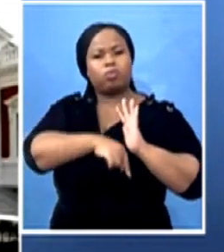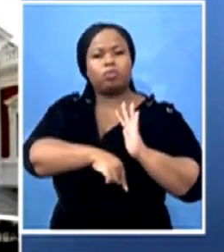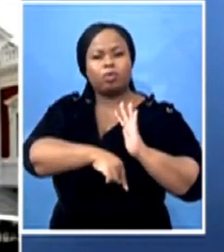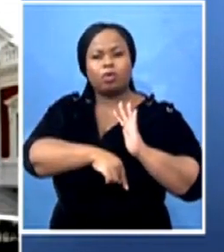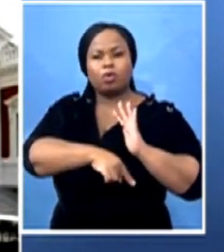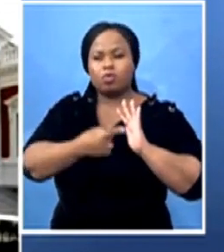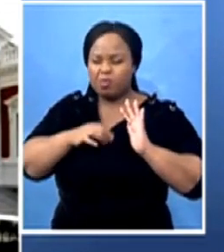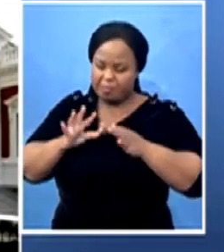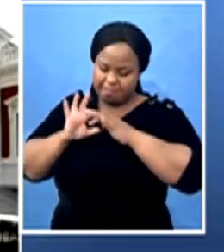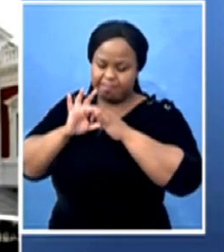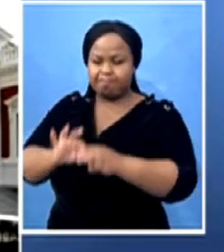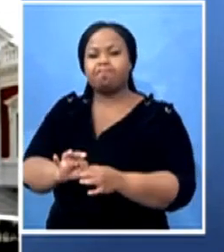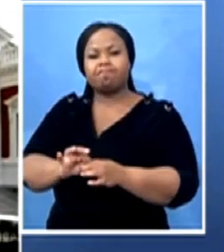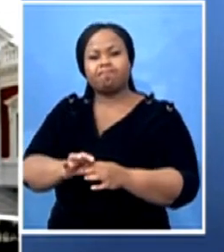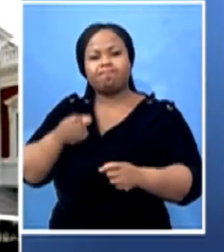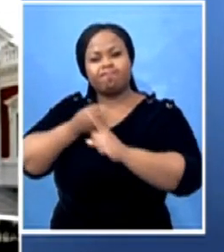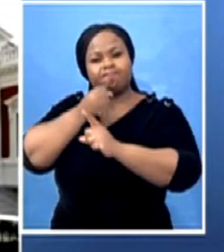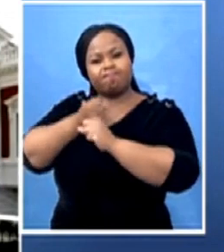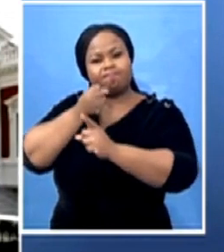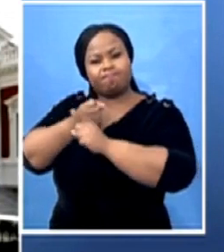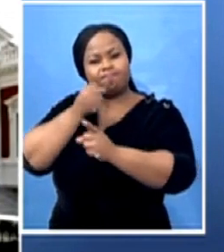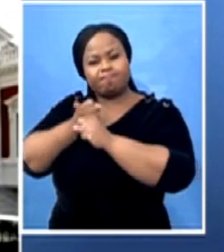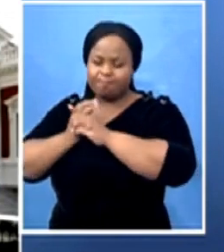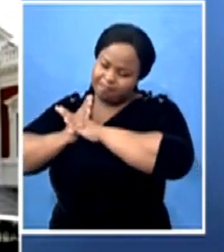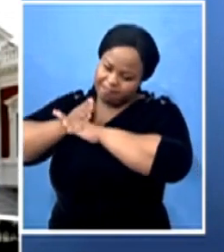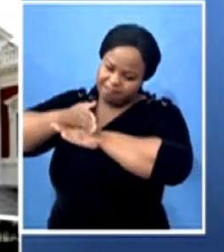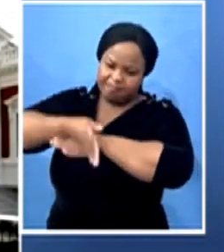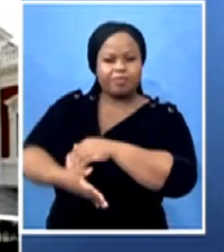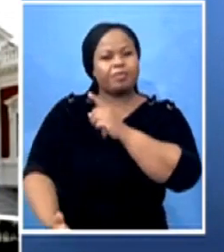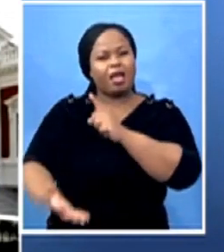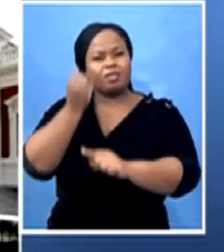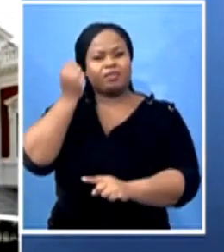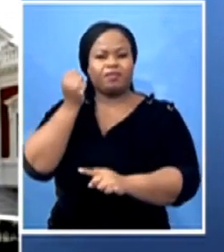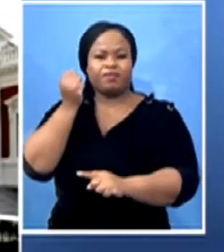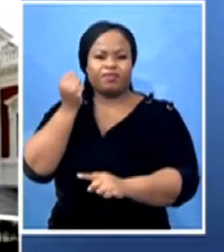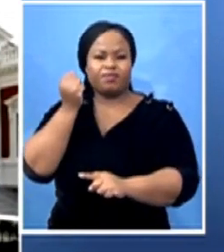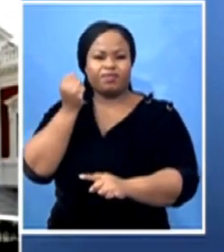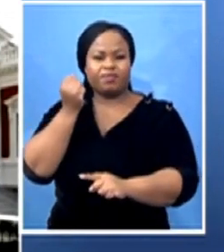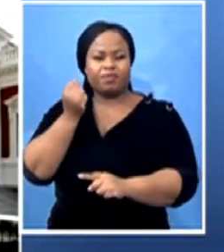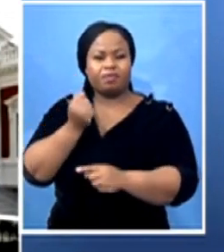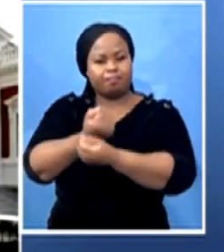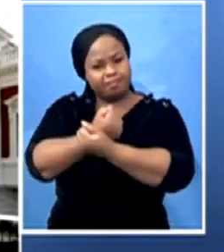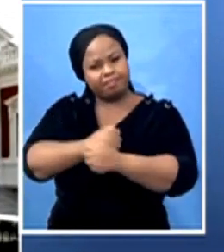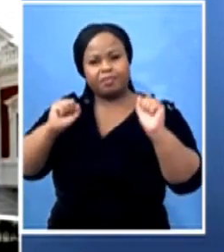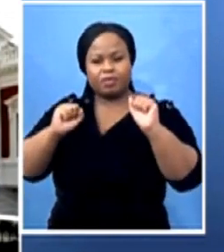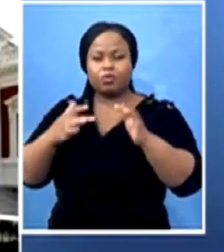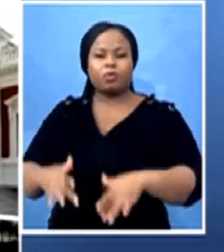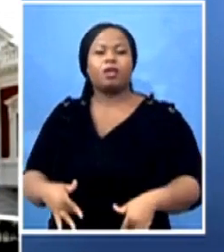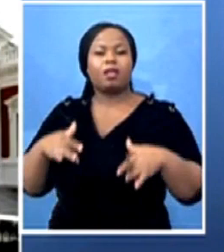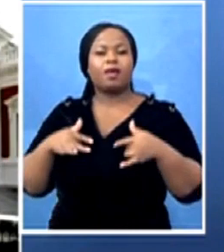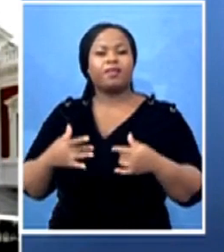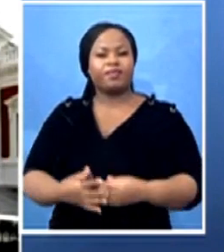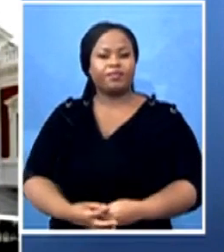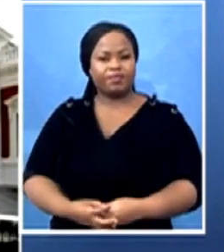fight until we achieved emancipation in our lifetime. In the military camps of the